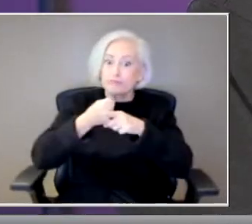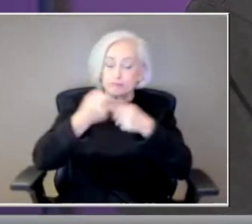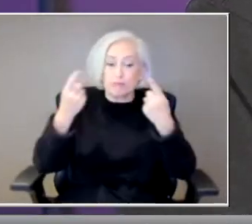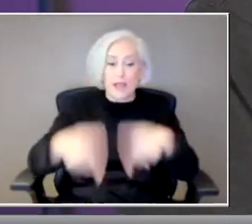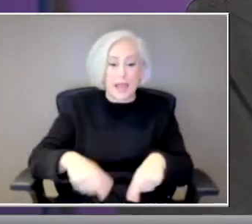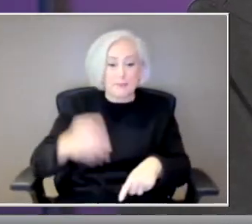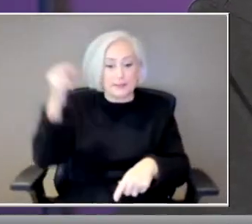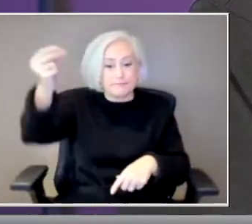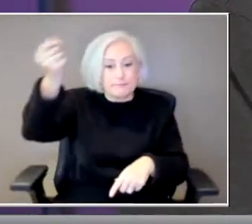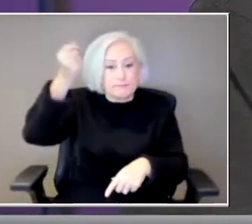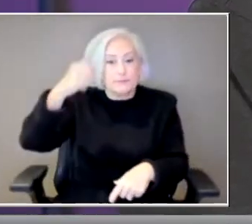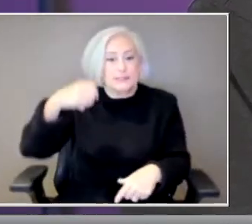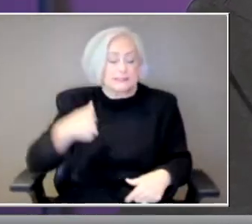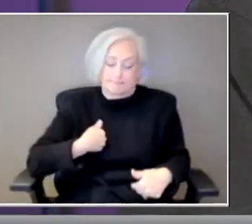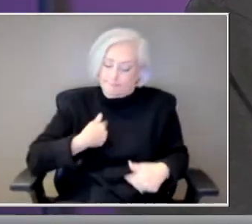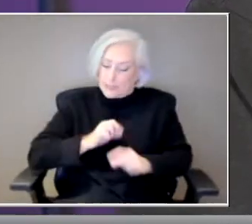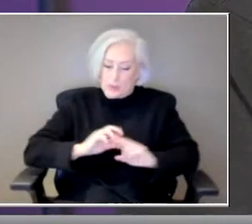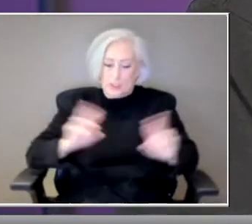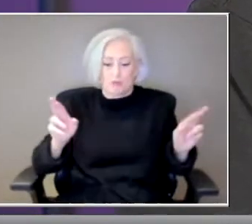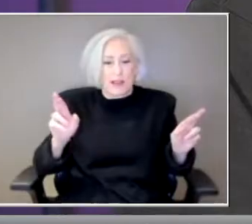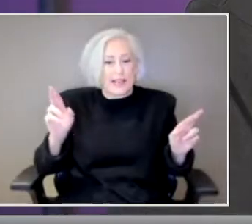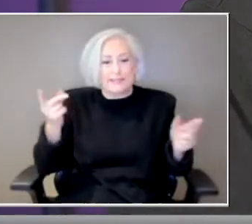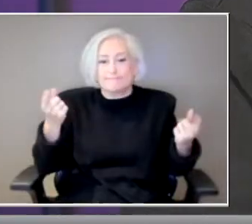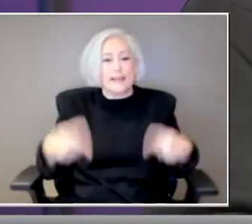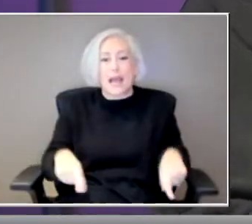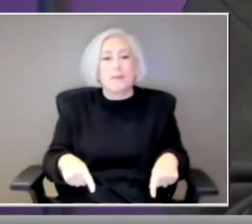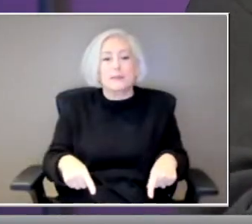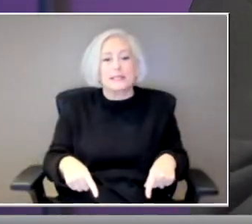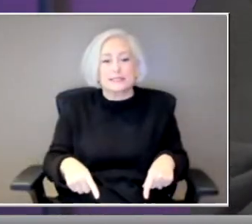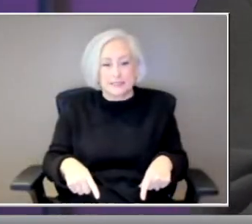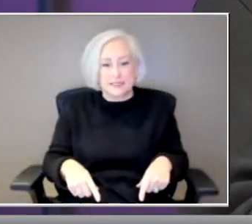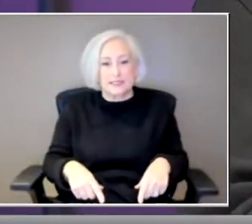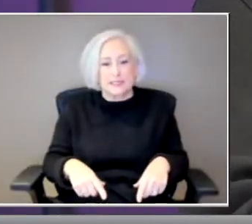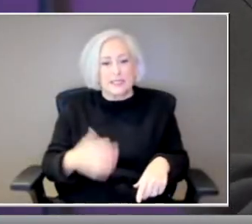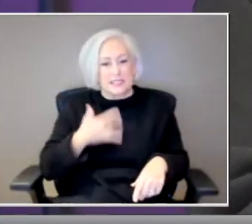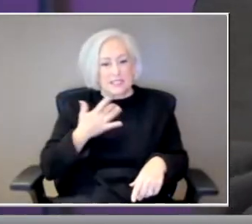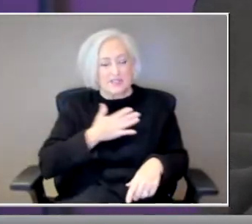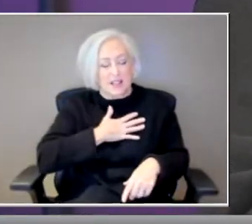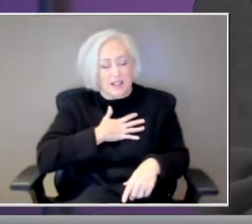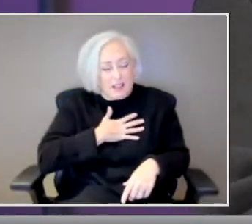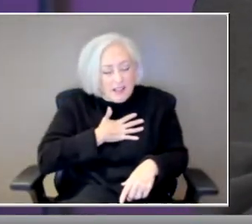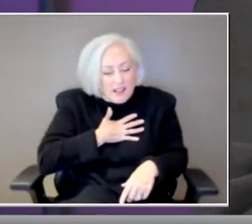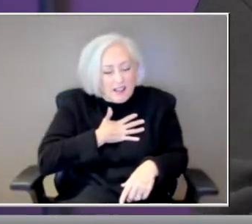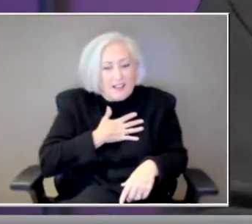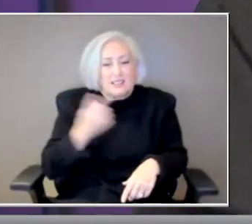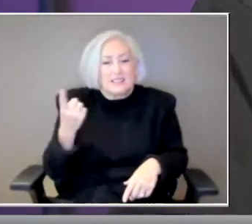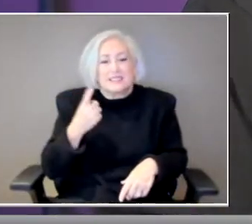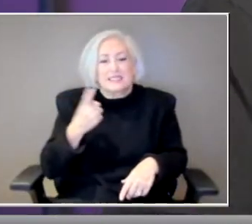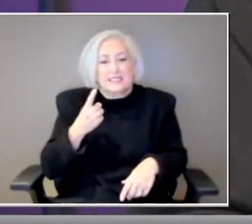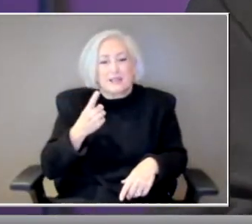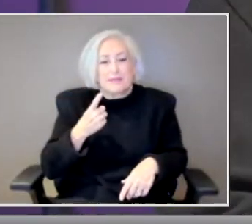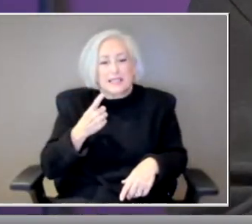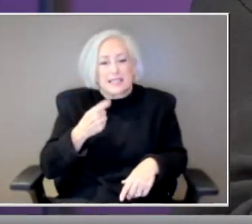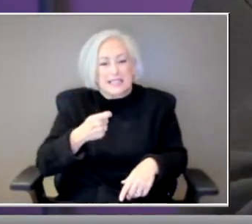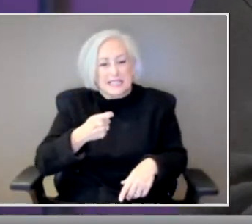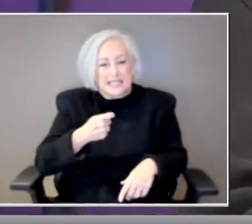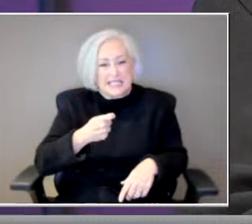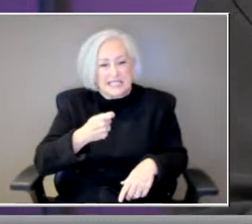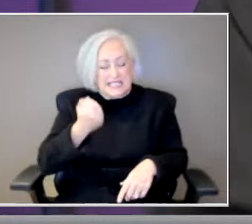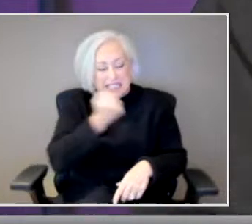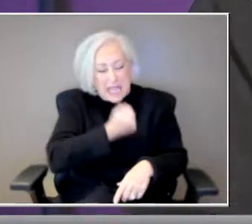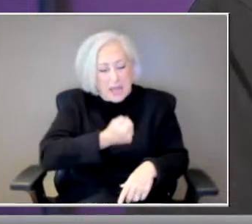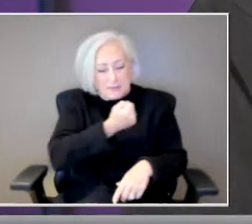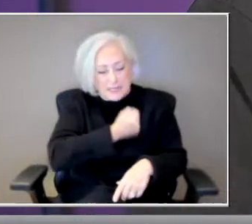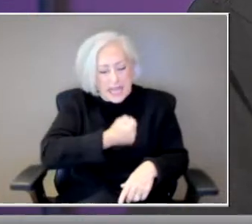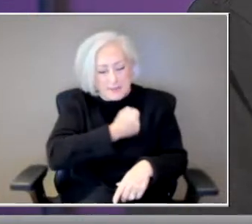know, I wasn't ready for it. It just happened. When I was playing softball, I felt like somebody was stabbing me with like a little pin or something, you know, and I thought, I just pulled a